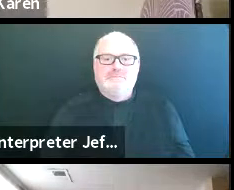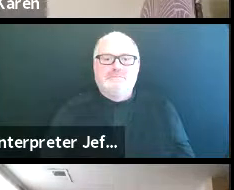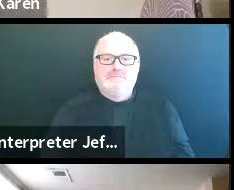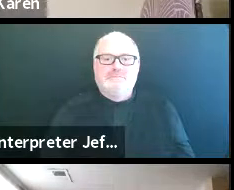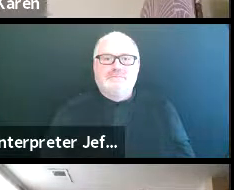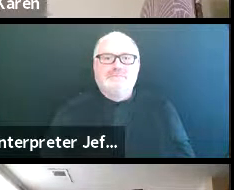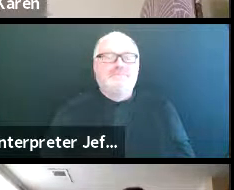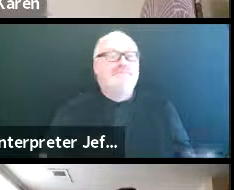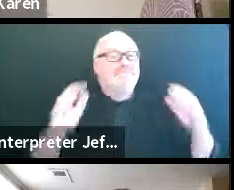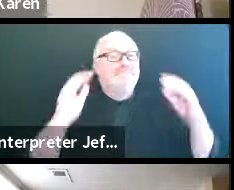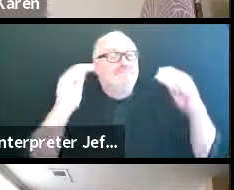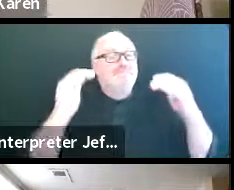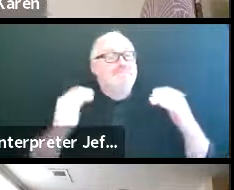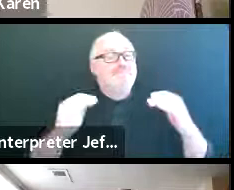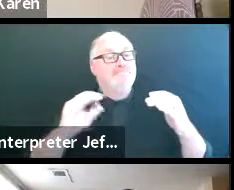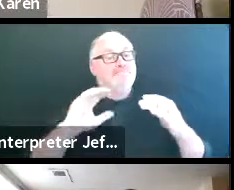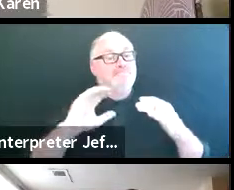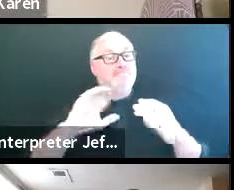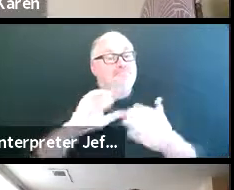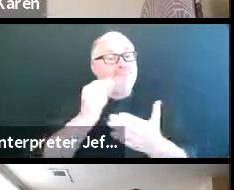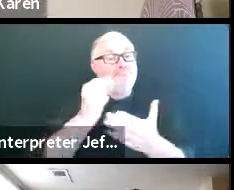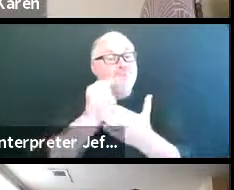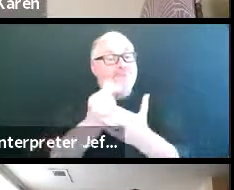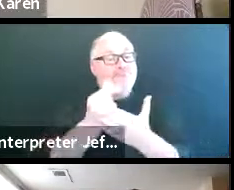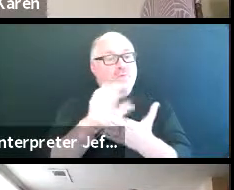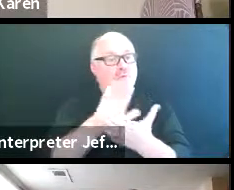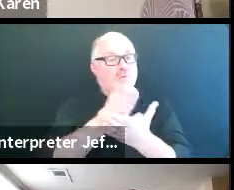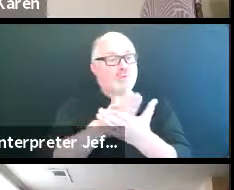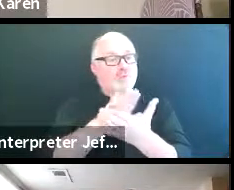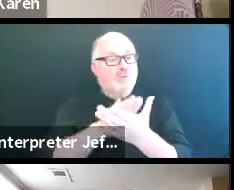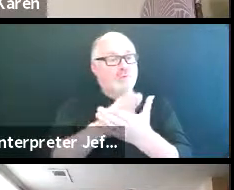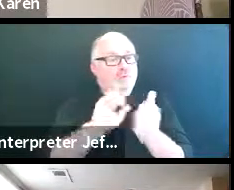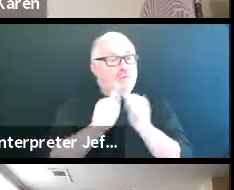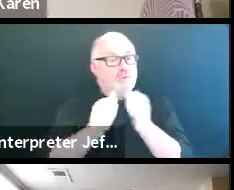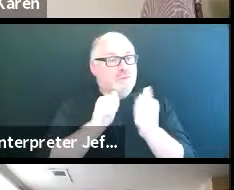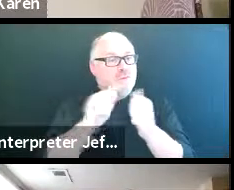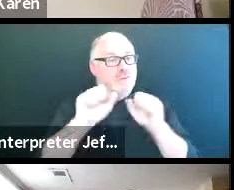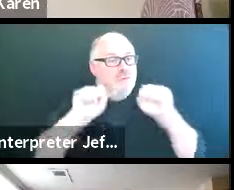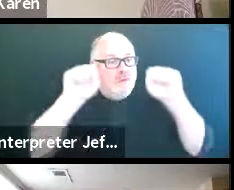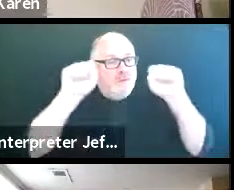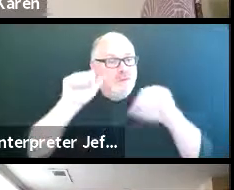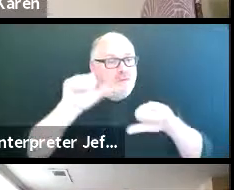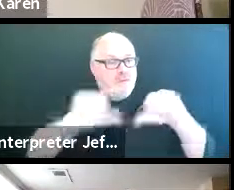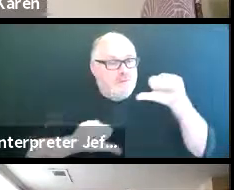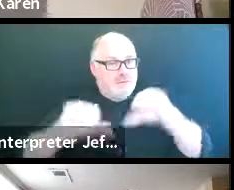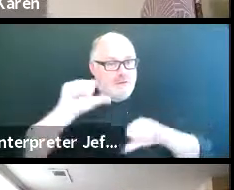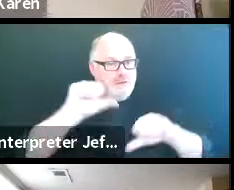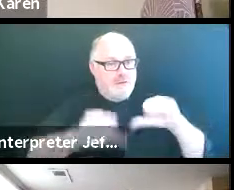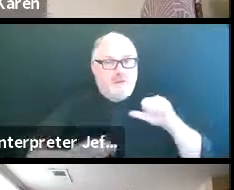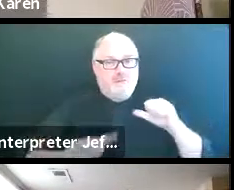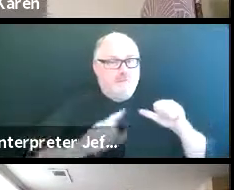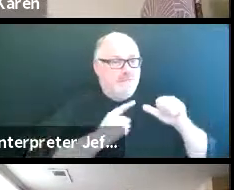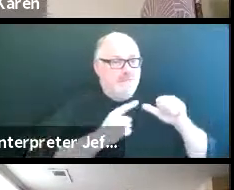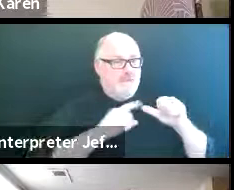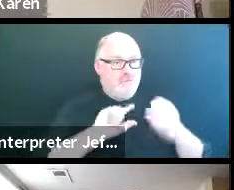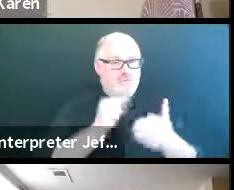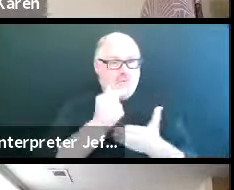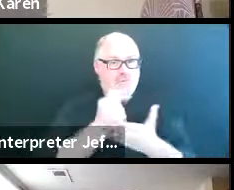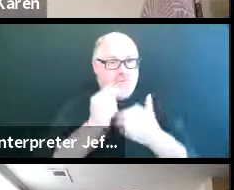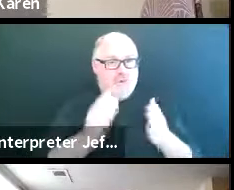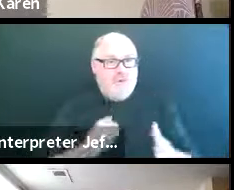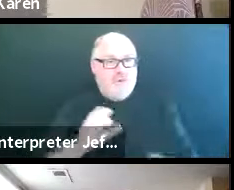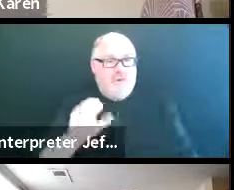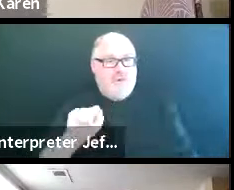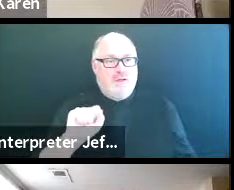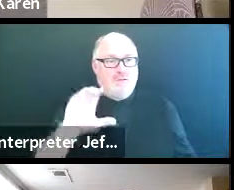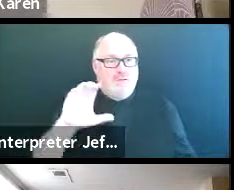All right, now we move to the graduates from the School of Sport and Exercise Science. Our first graduate from